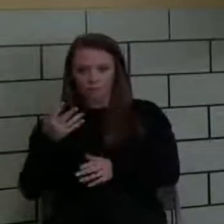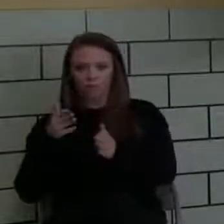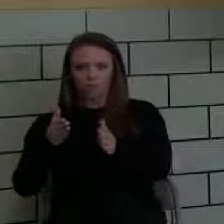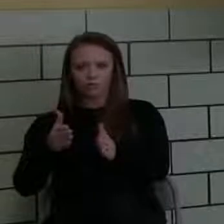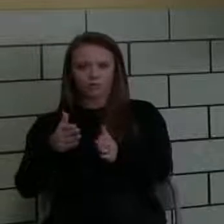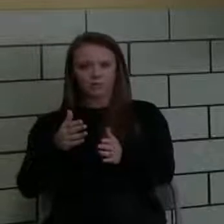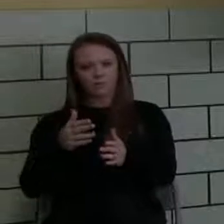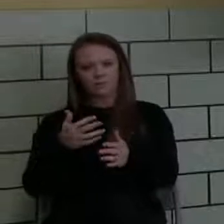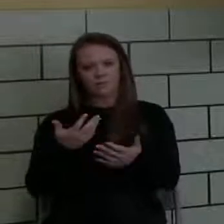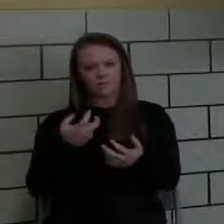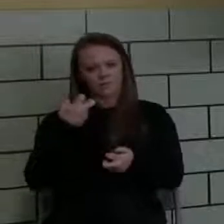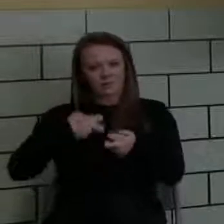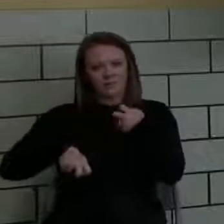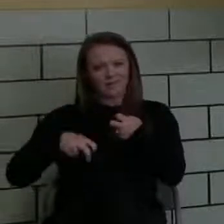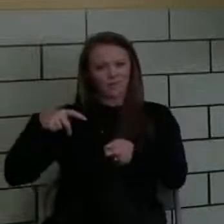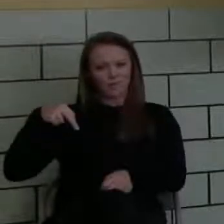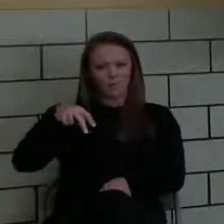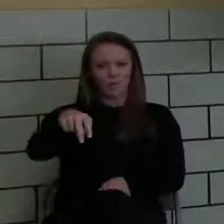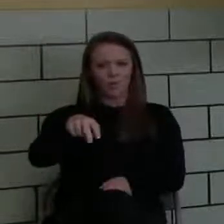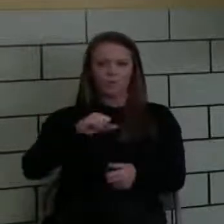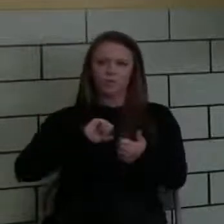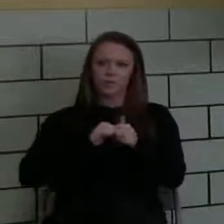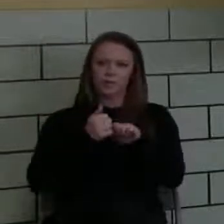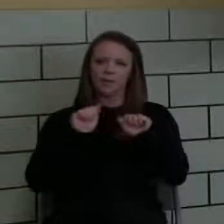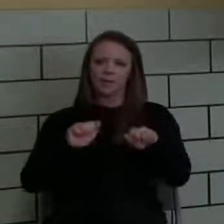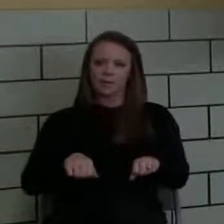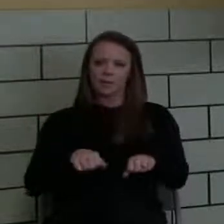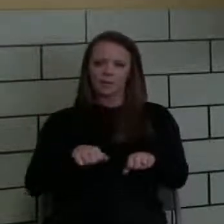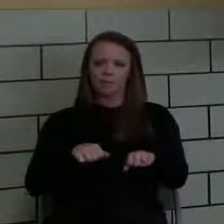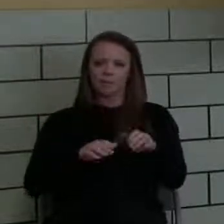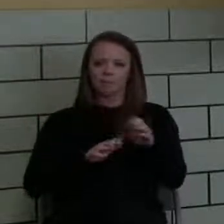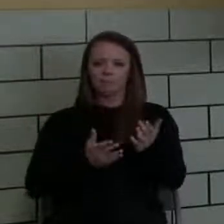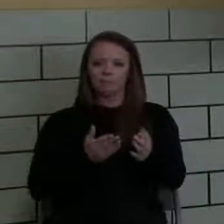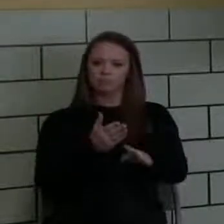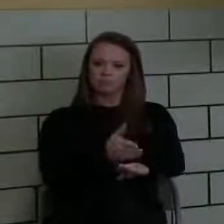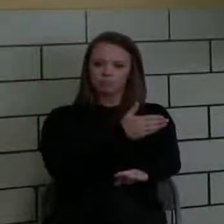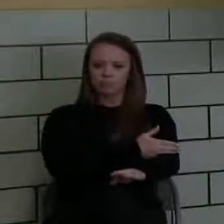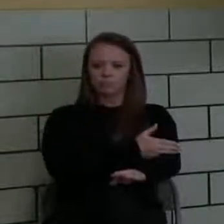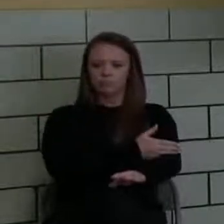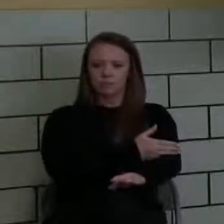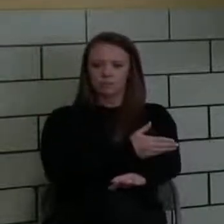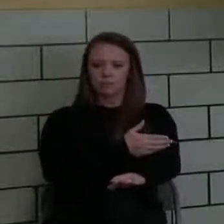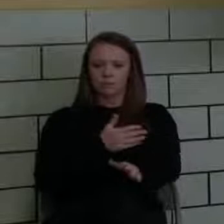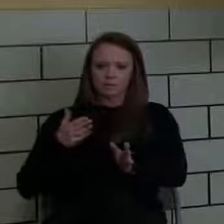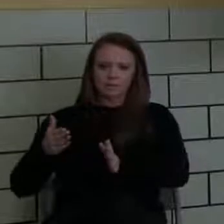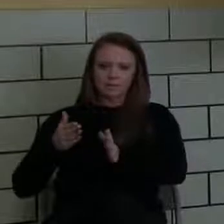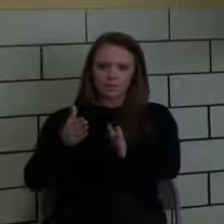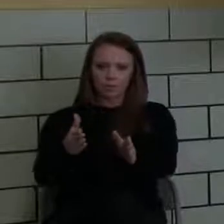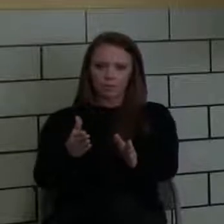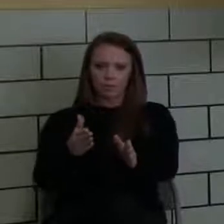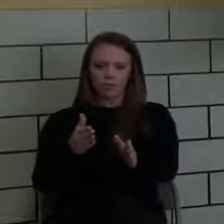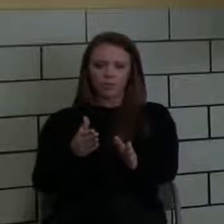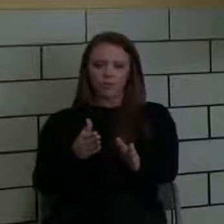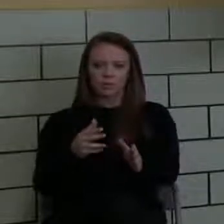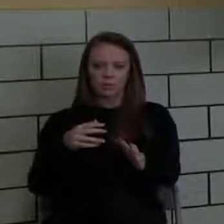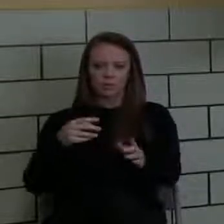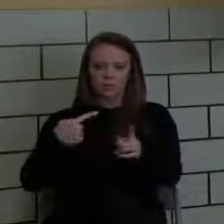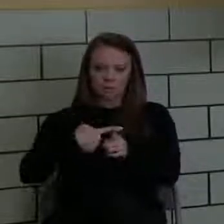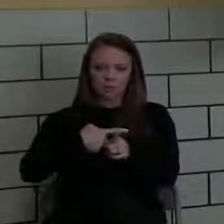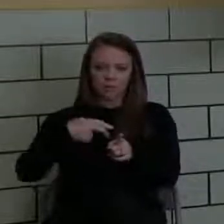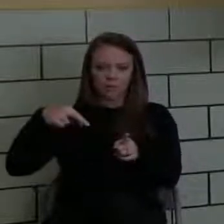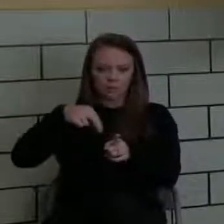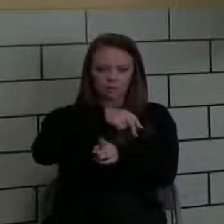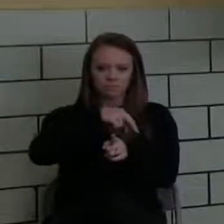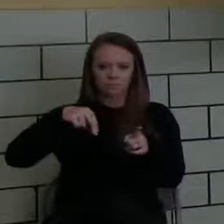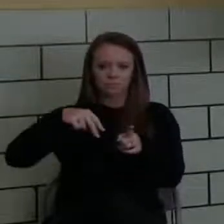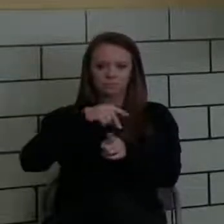we reallocate the right-of-way space for pedestrians, bicyclists,